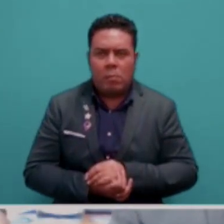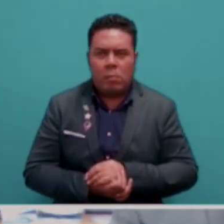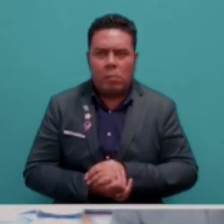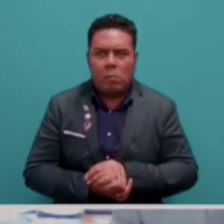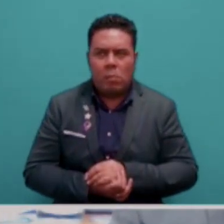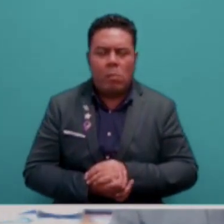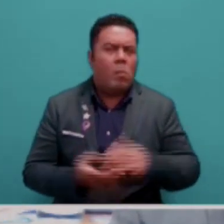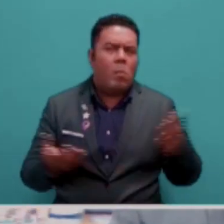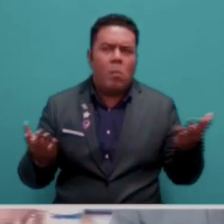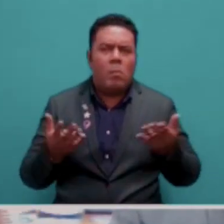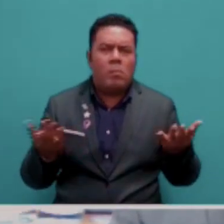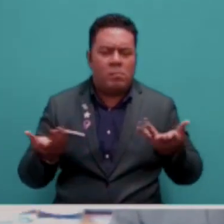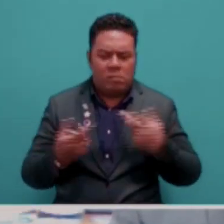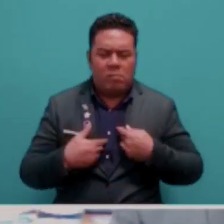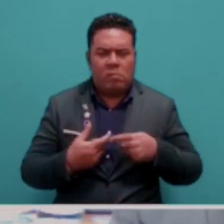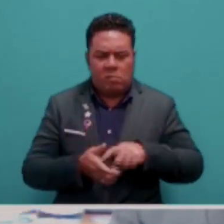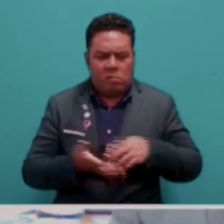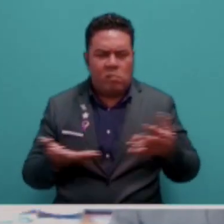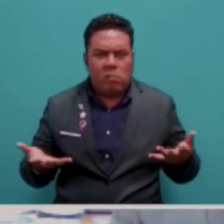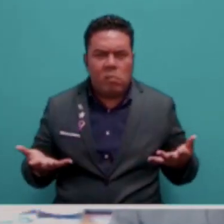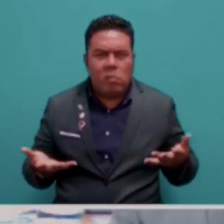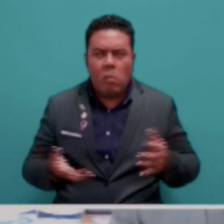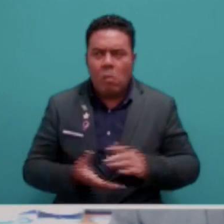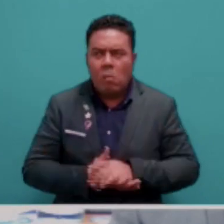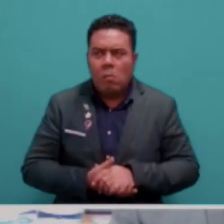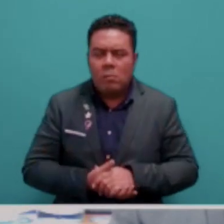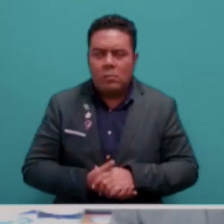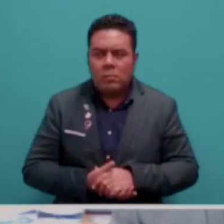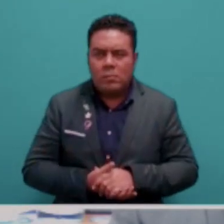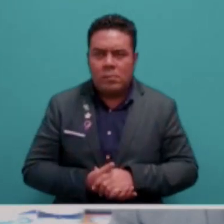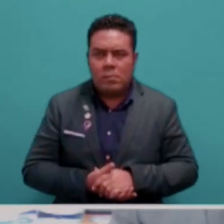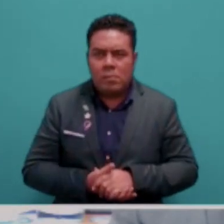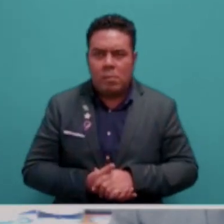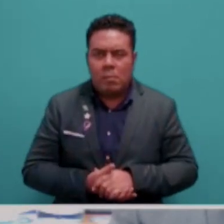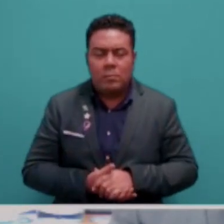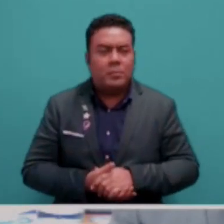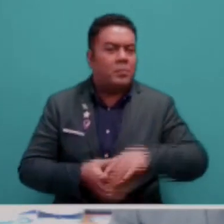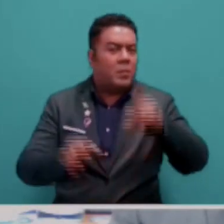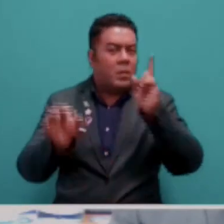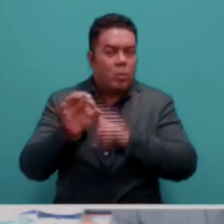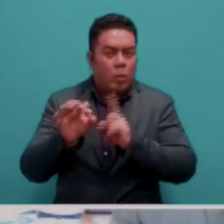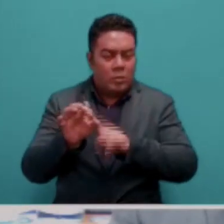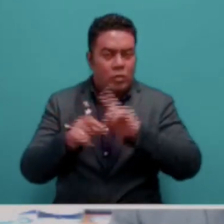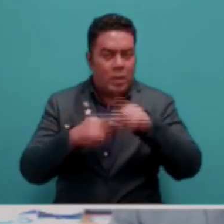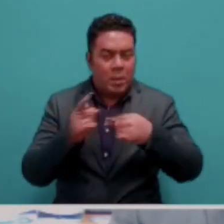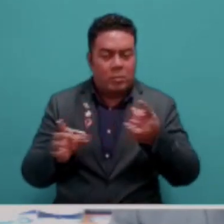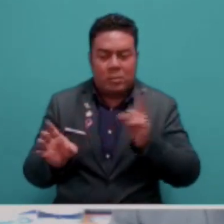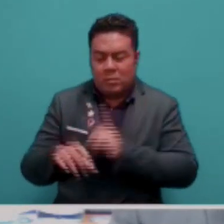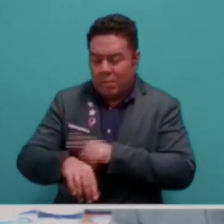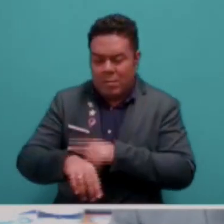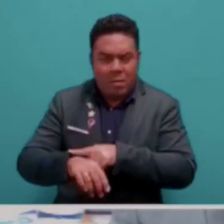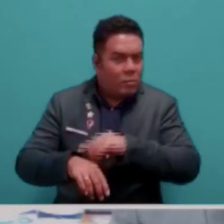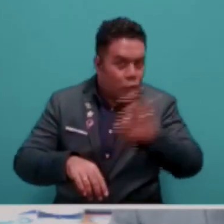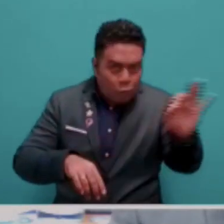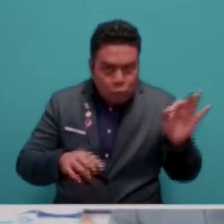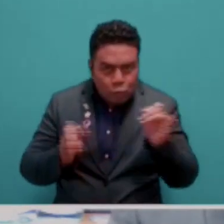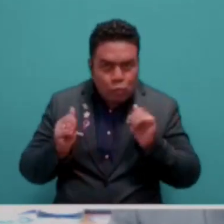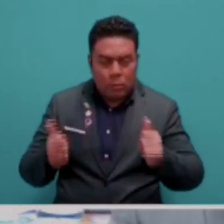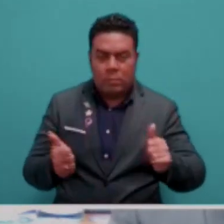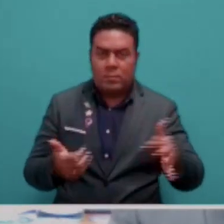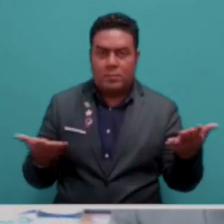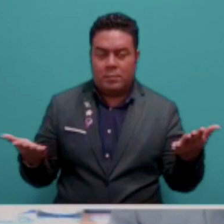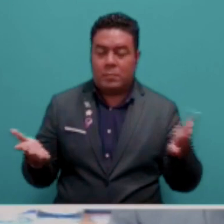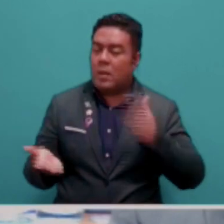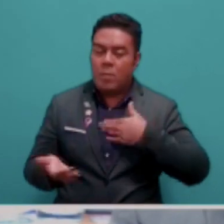Where do we stand? So it's the question of timing as well. Mr. Speaker, sir, I